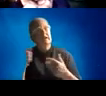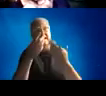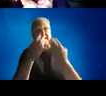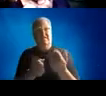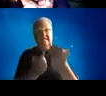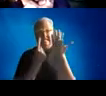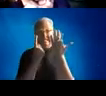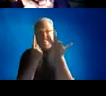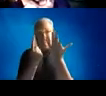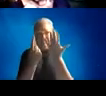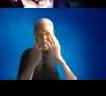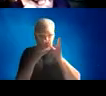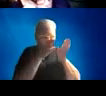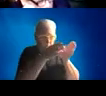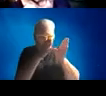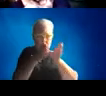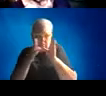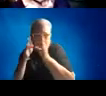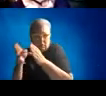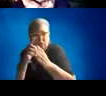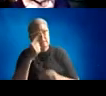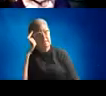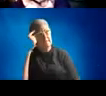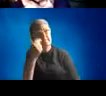there areas that have been left out that we should be